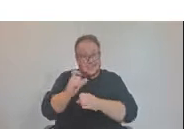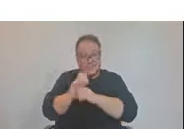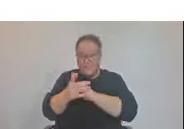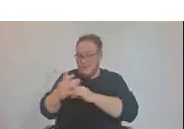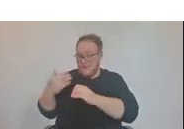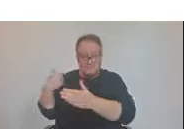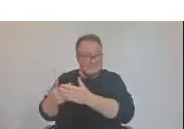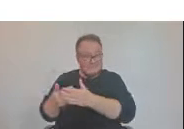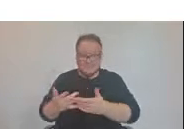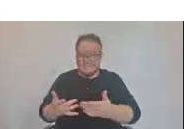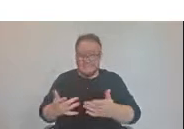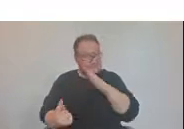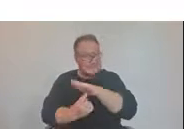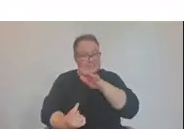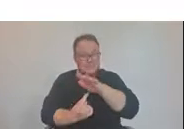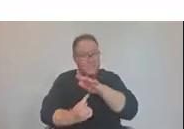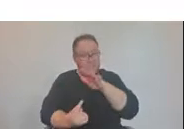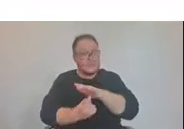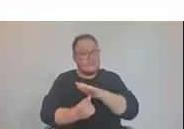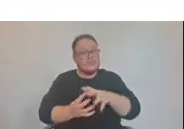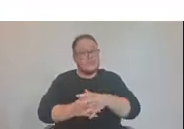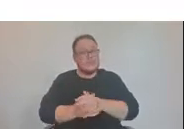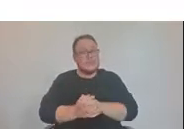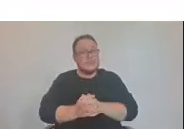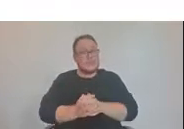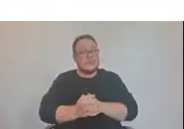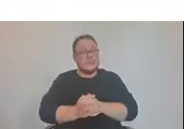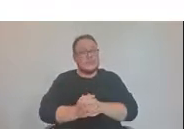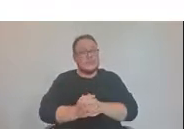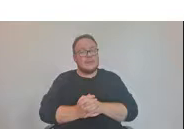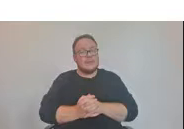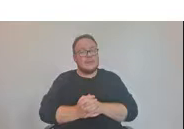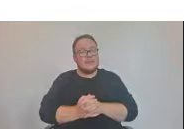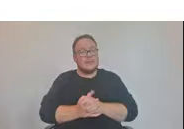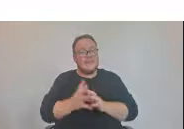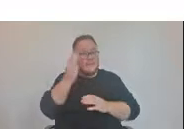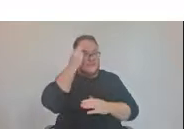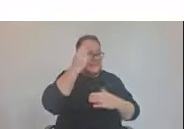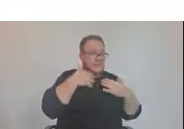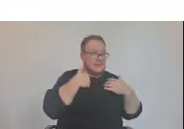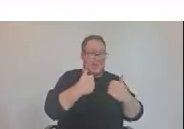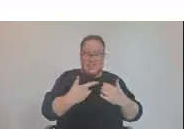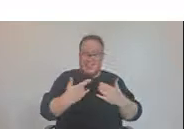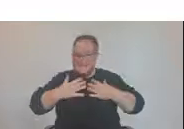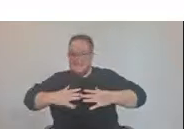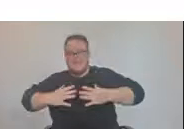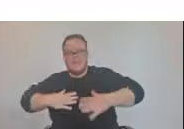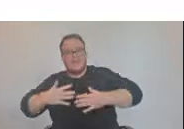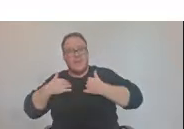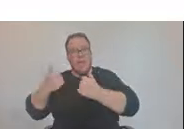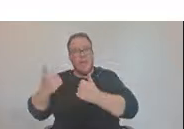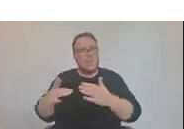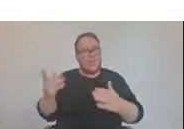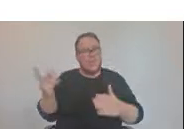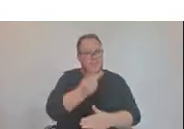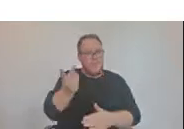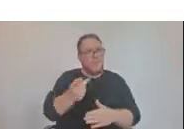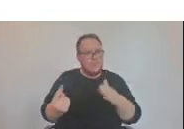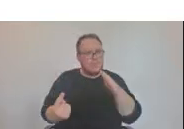health is just as important as our physical health. So we have invested an additional £15 million in mental health services over the last